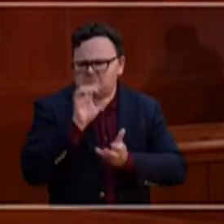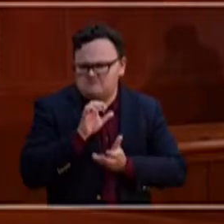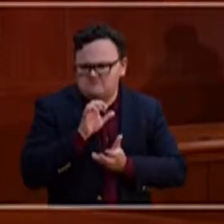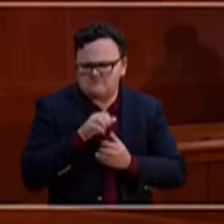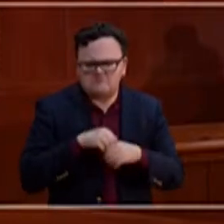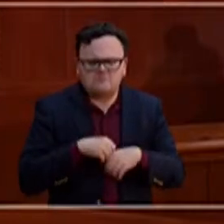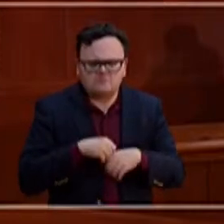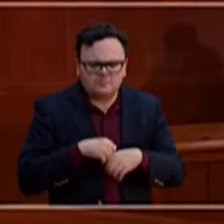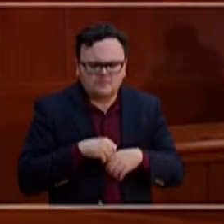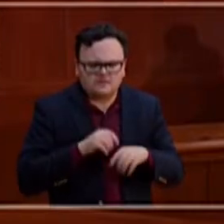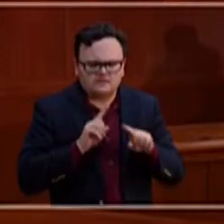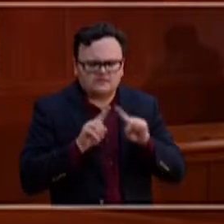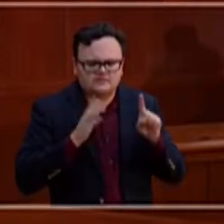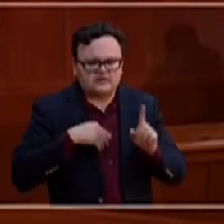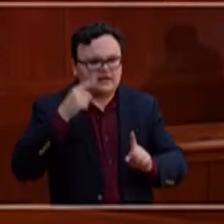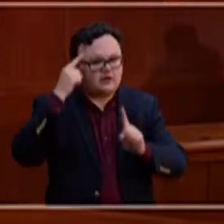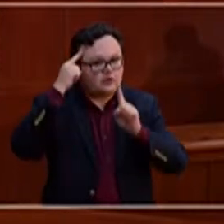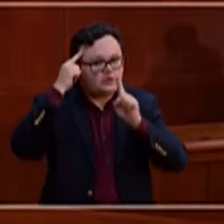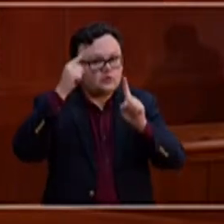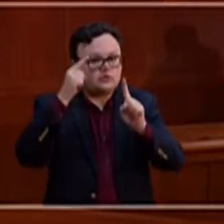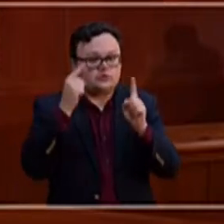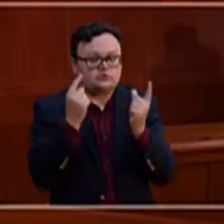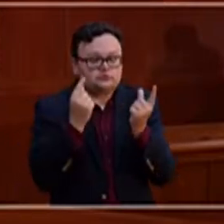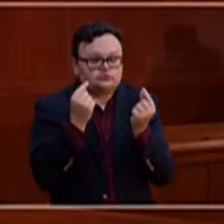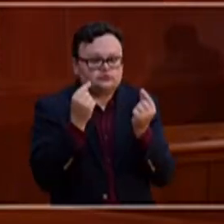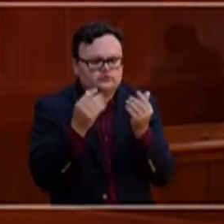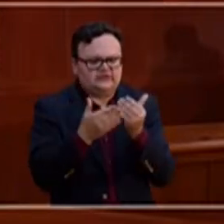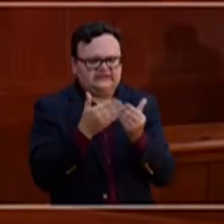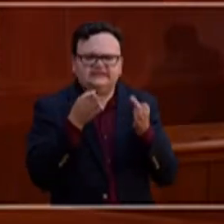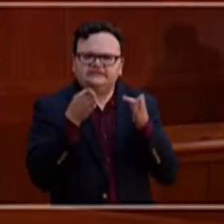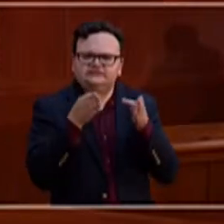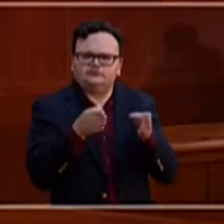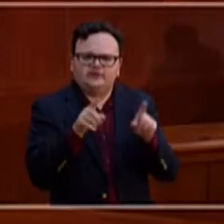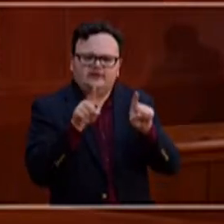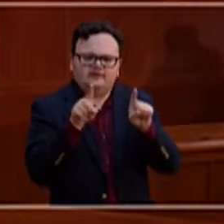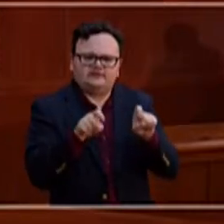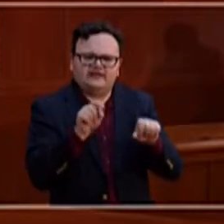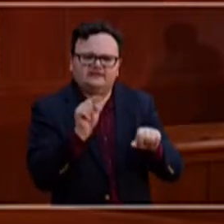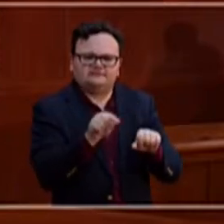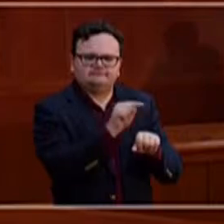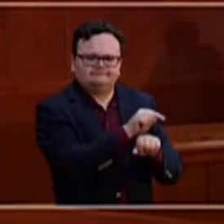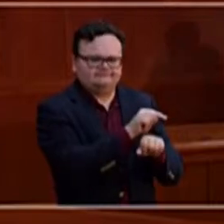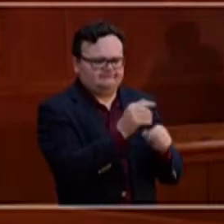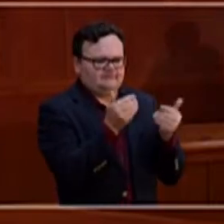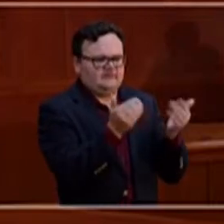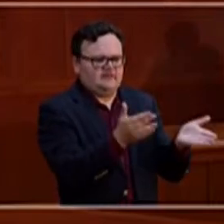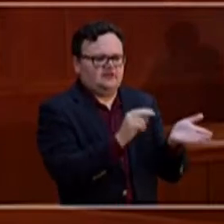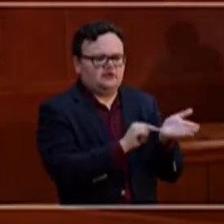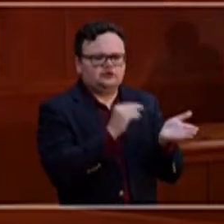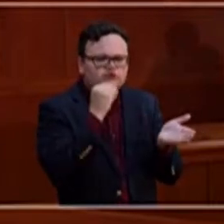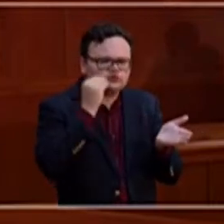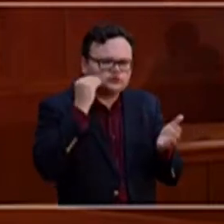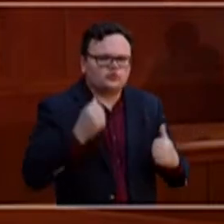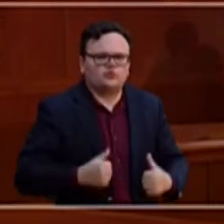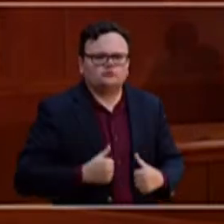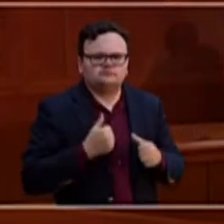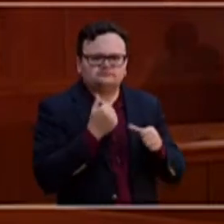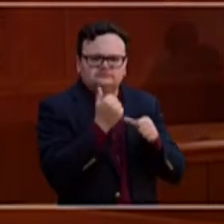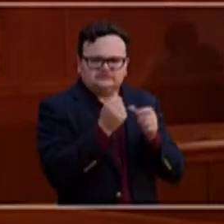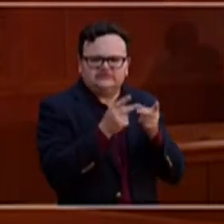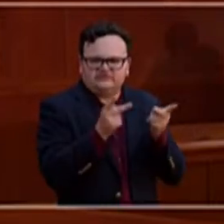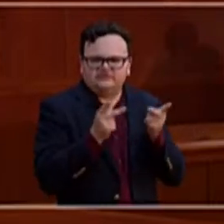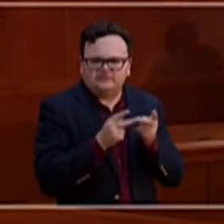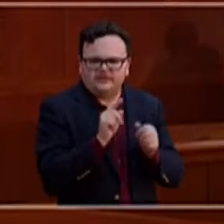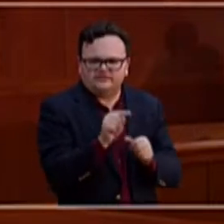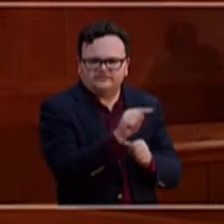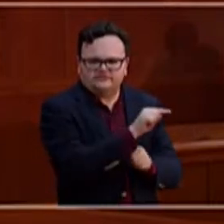is to provide an easy way to be able to periodically test folks at long-term care facilities. We have a relationship with the